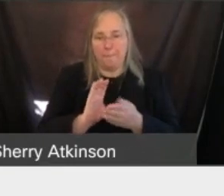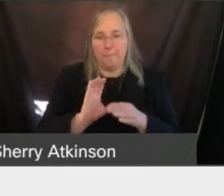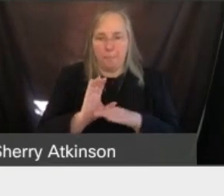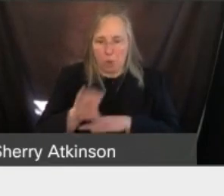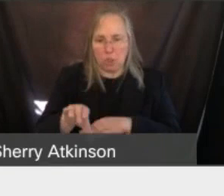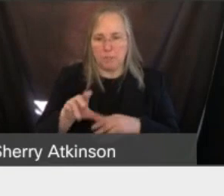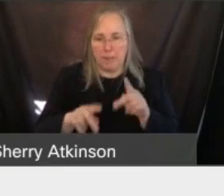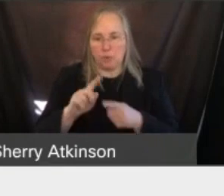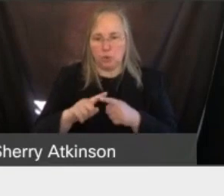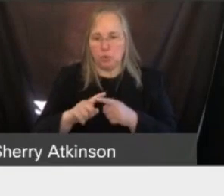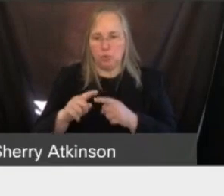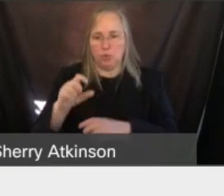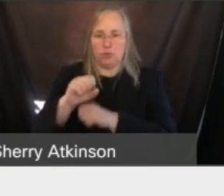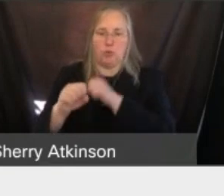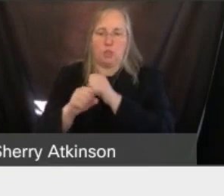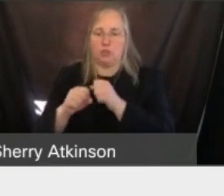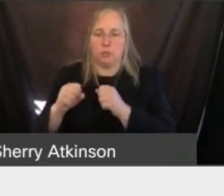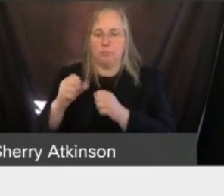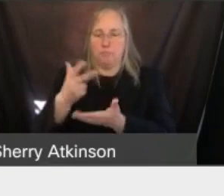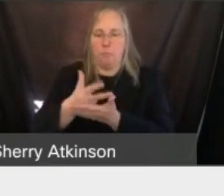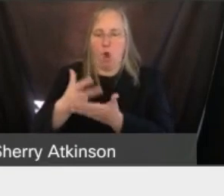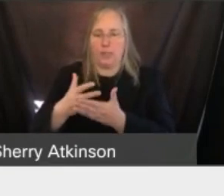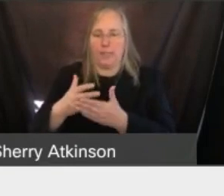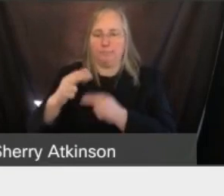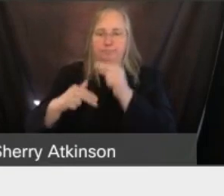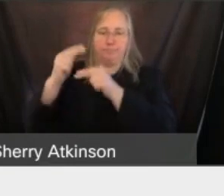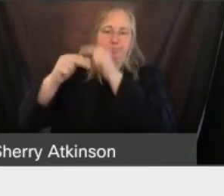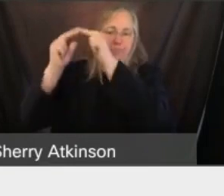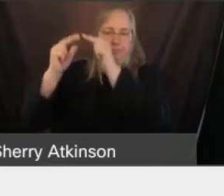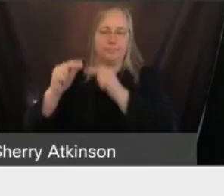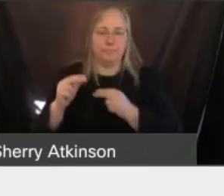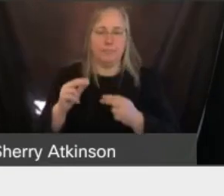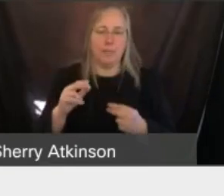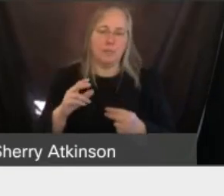the sensitivity to the effect of